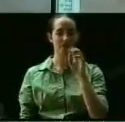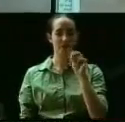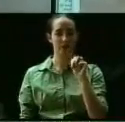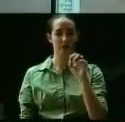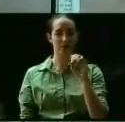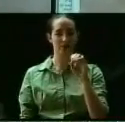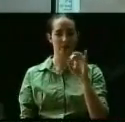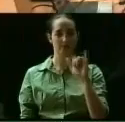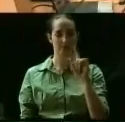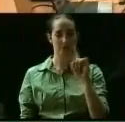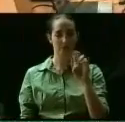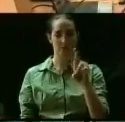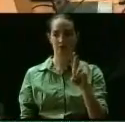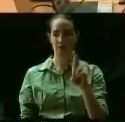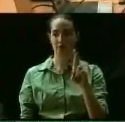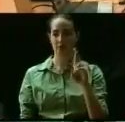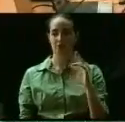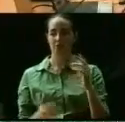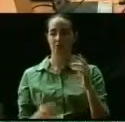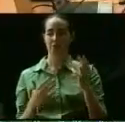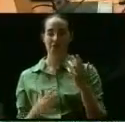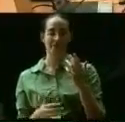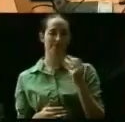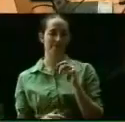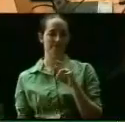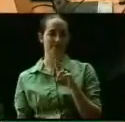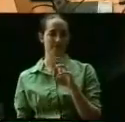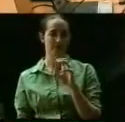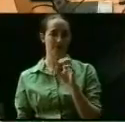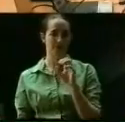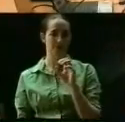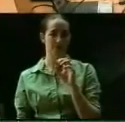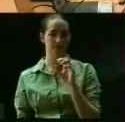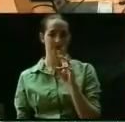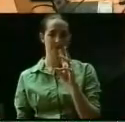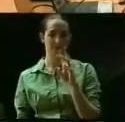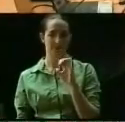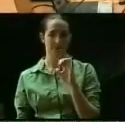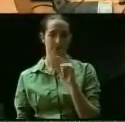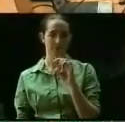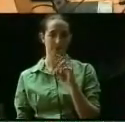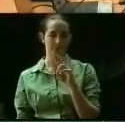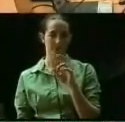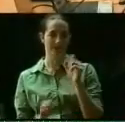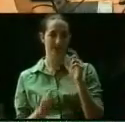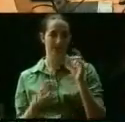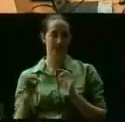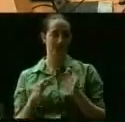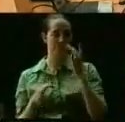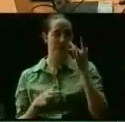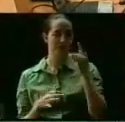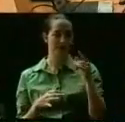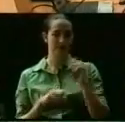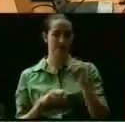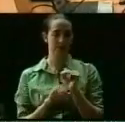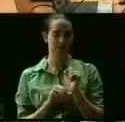So maybe Mr. Wietrich explained to me why one of his employees has been spying on me. Mr.